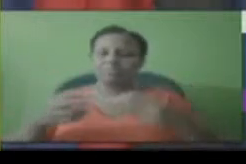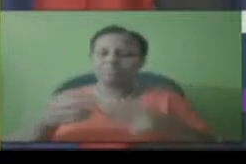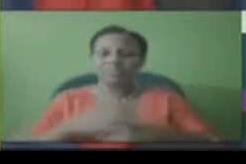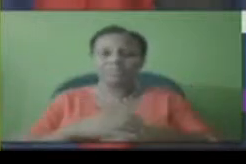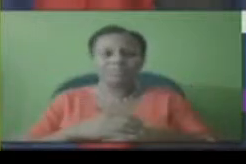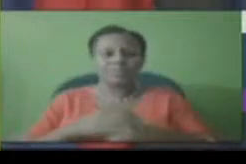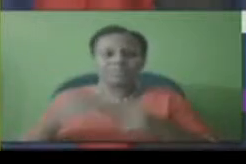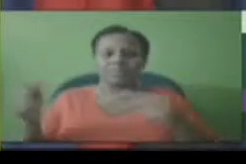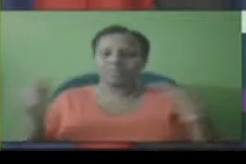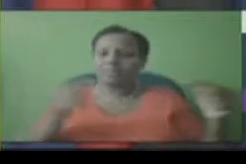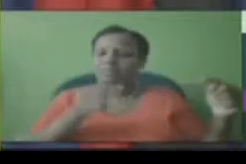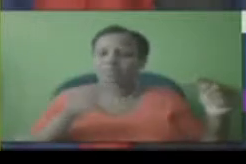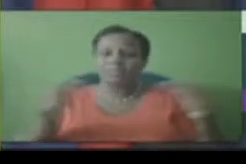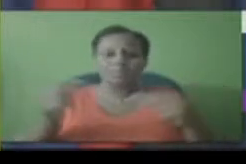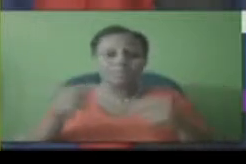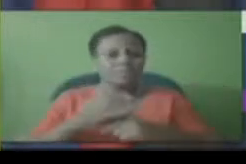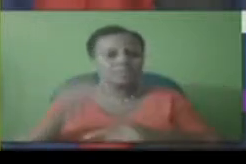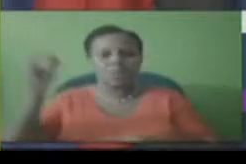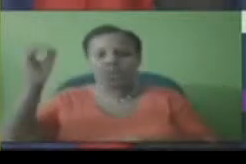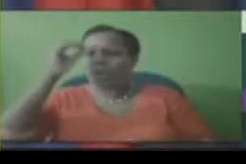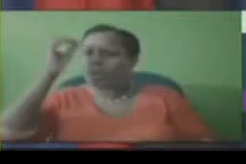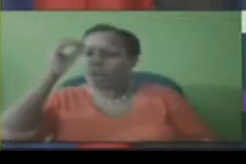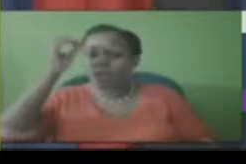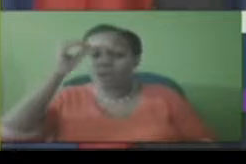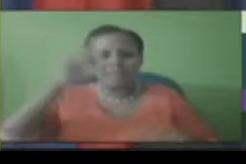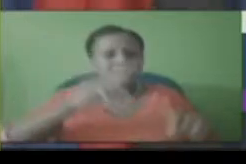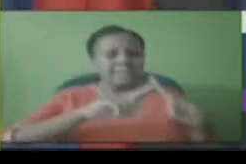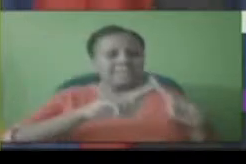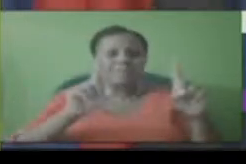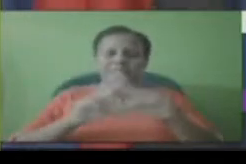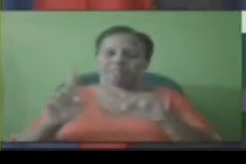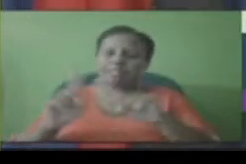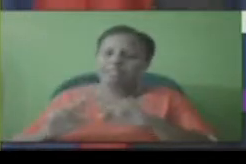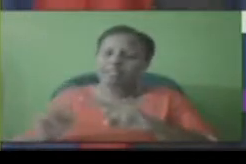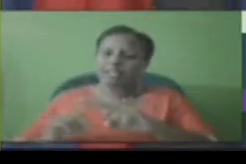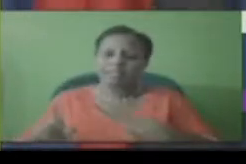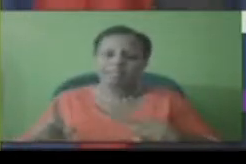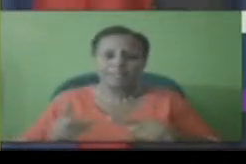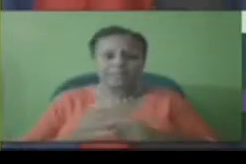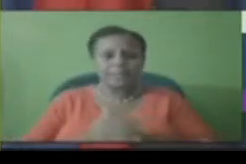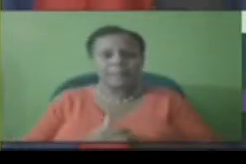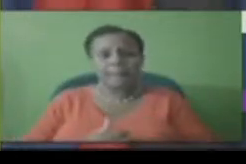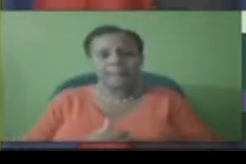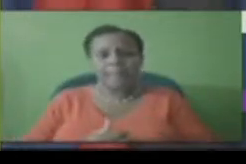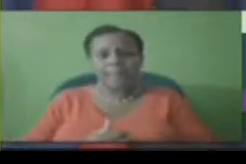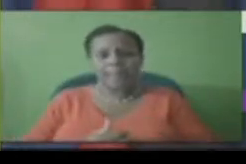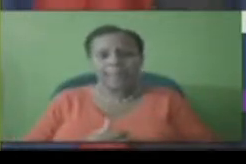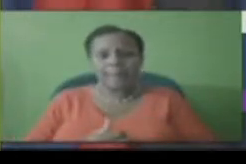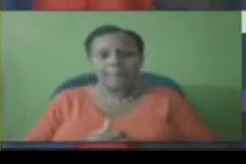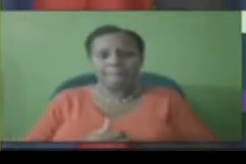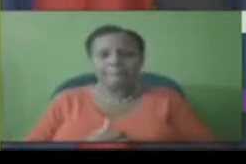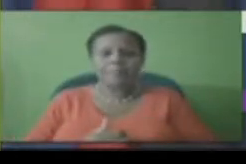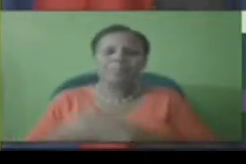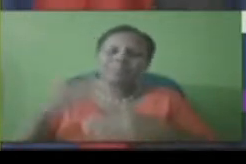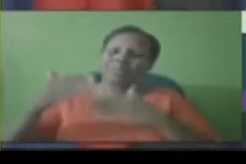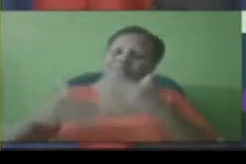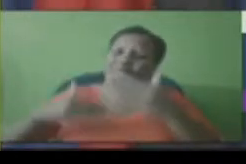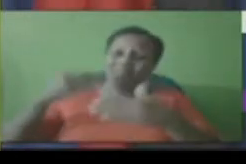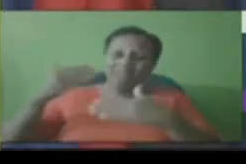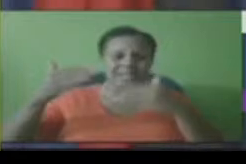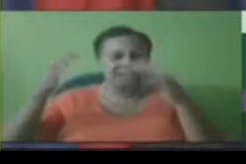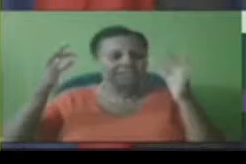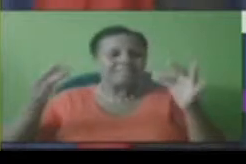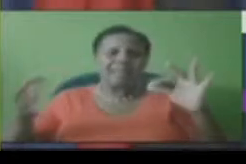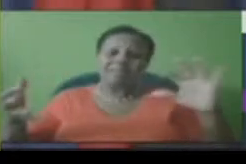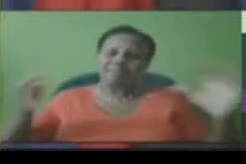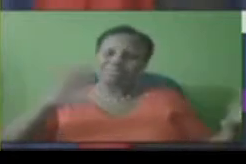opinion because they can have serious consequences. Any confirmation, Prime Minister, on the number of Trinidad and